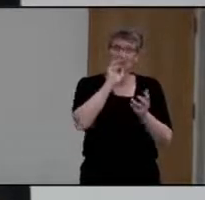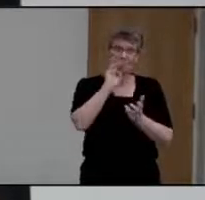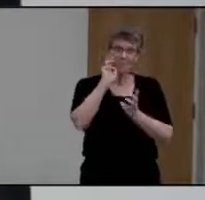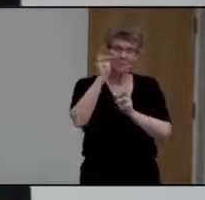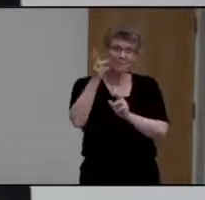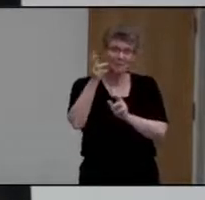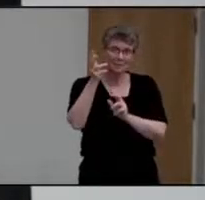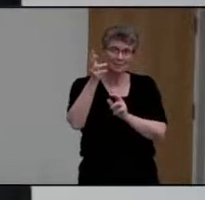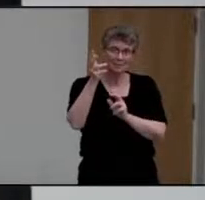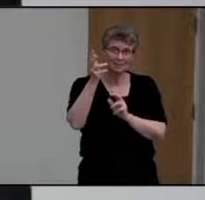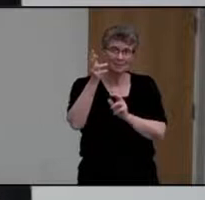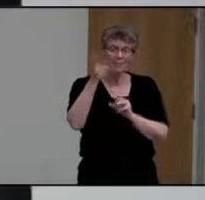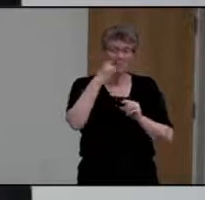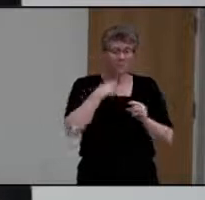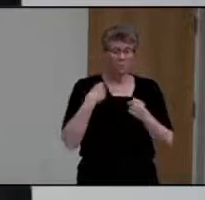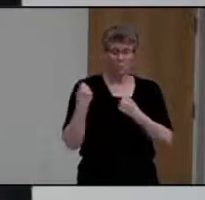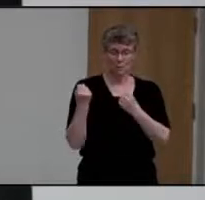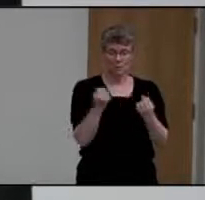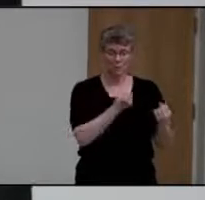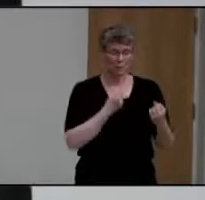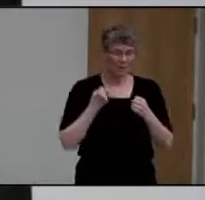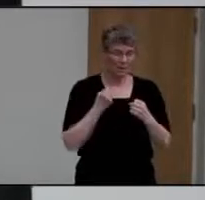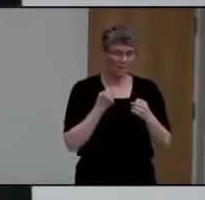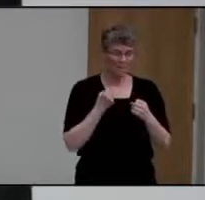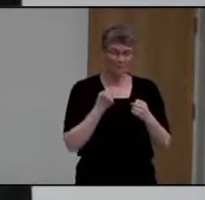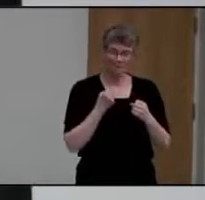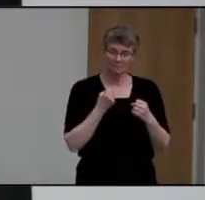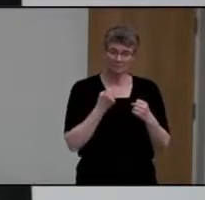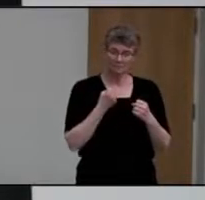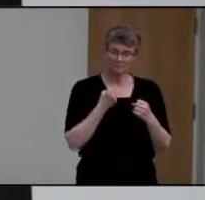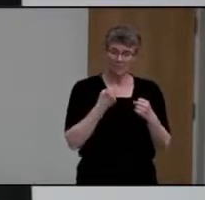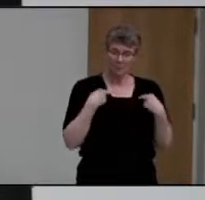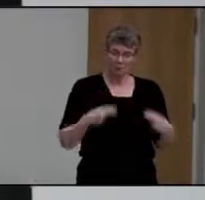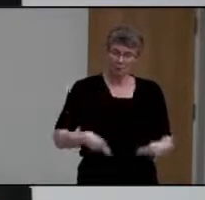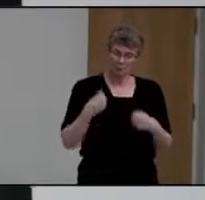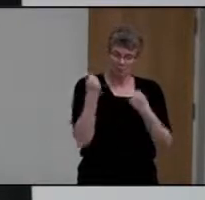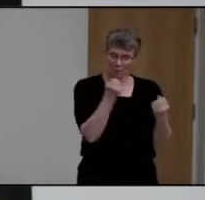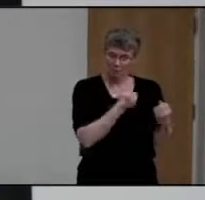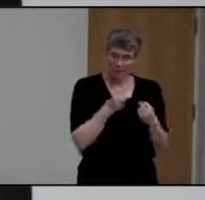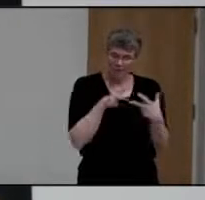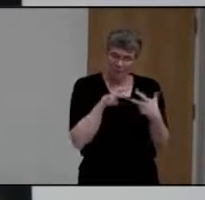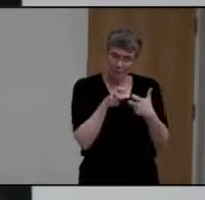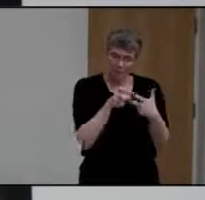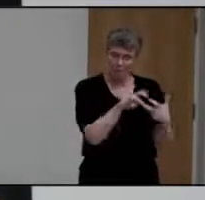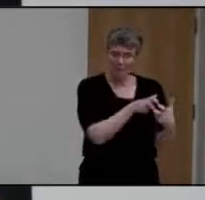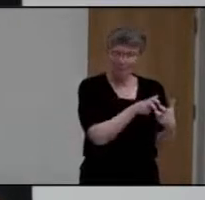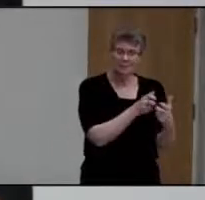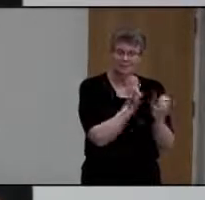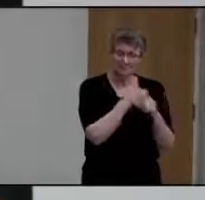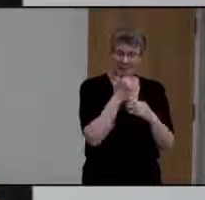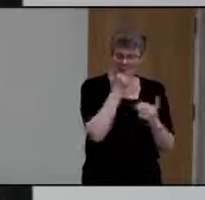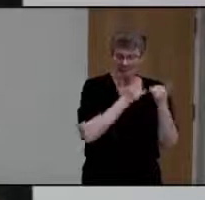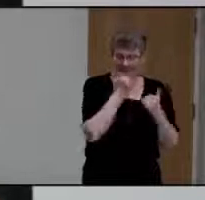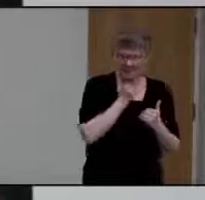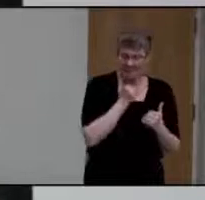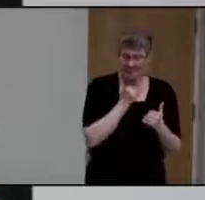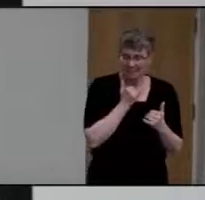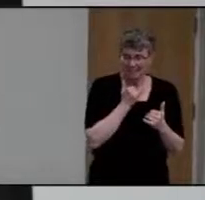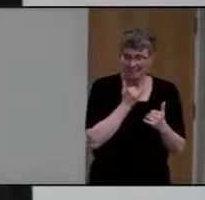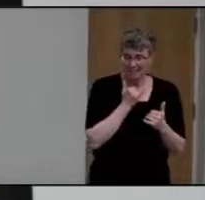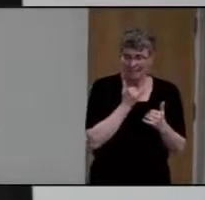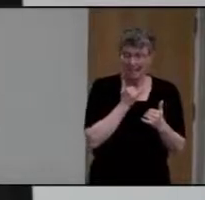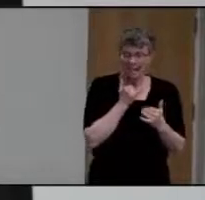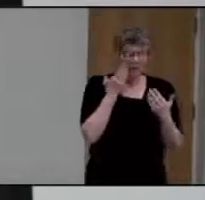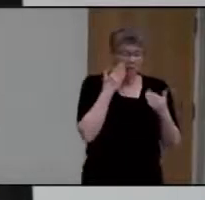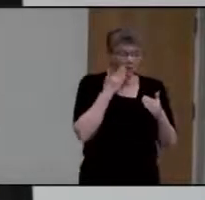we drive and we have accidents, and it's bad, and we feel bad. And I do not know that we have made good decisions in the split moment when you have